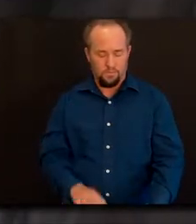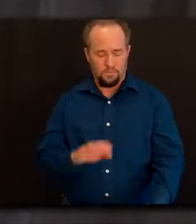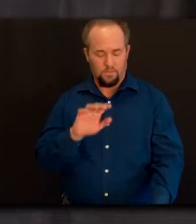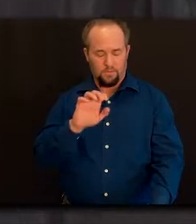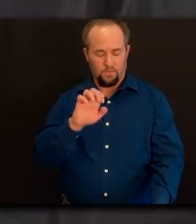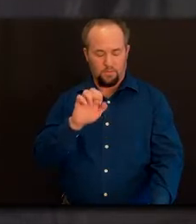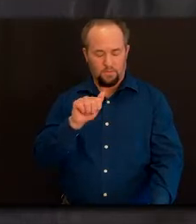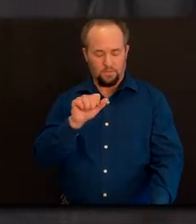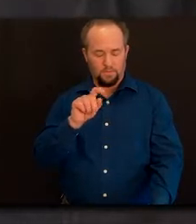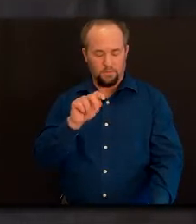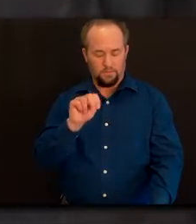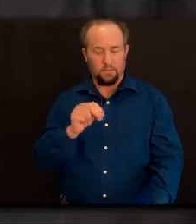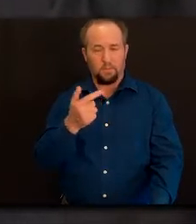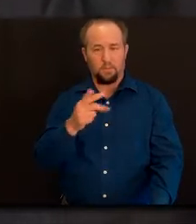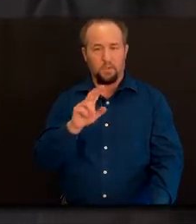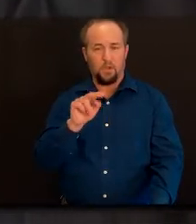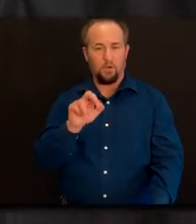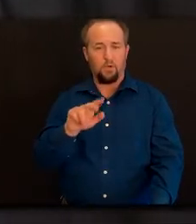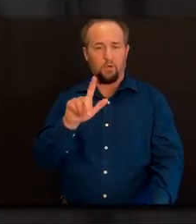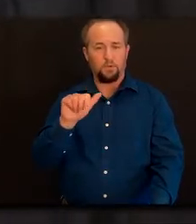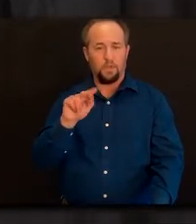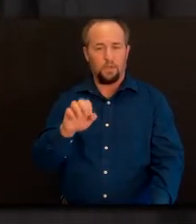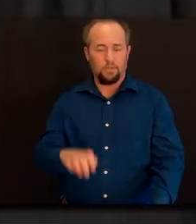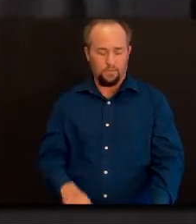Easton Gunner Lane.